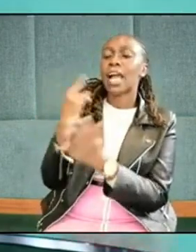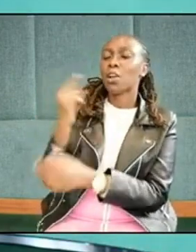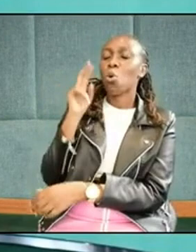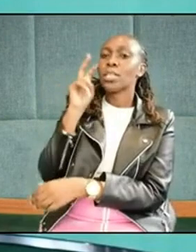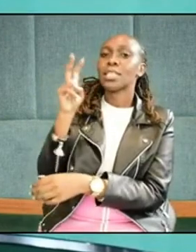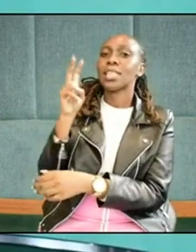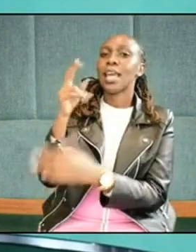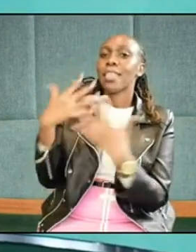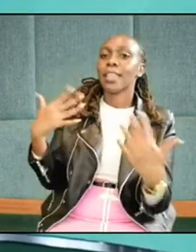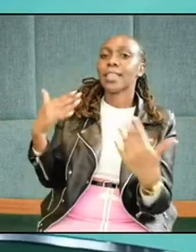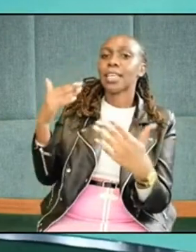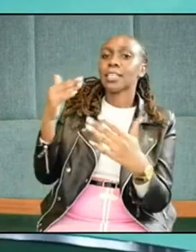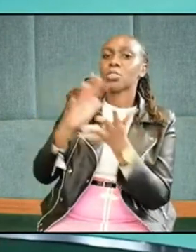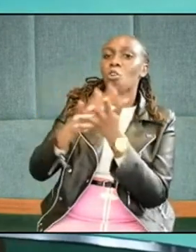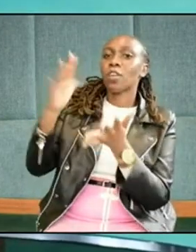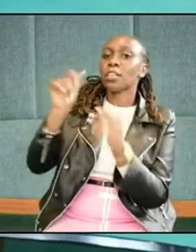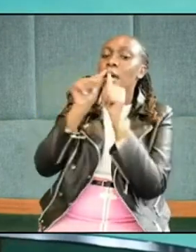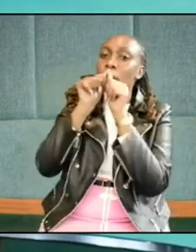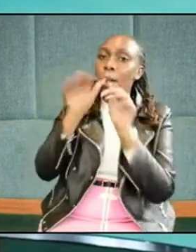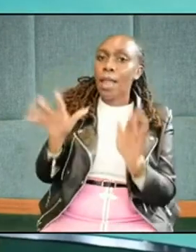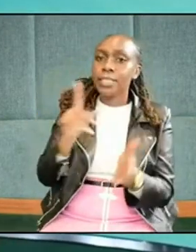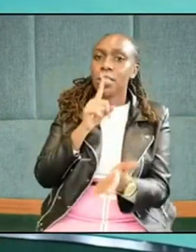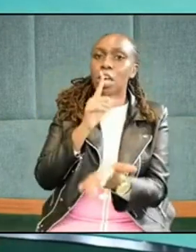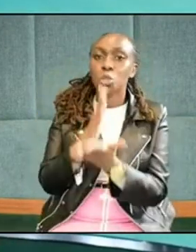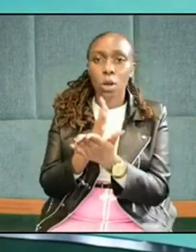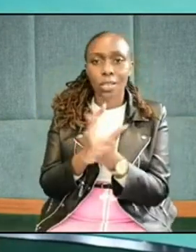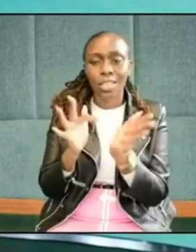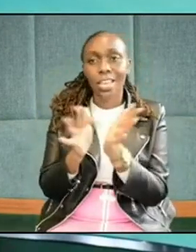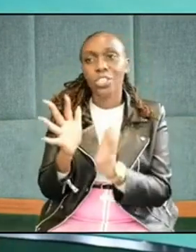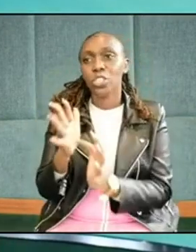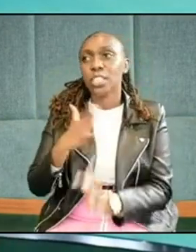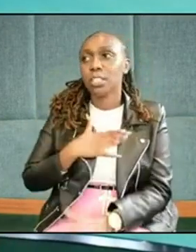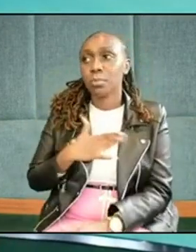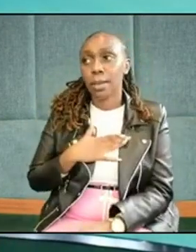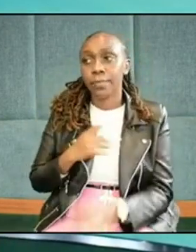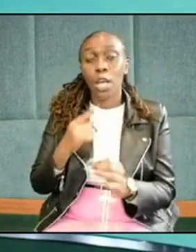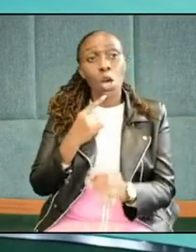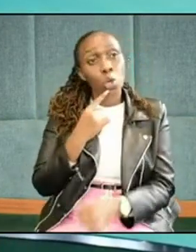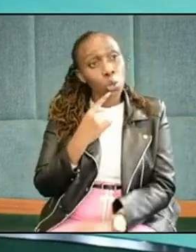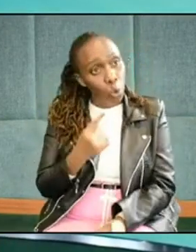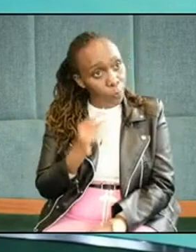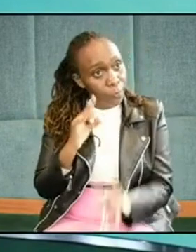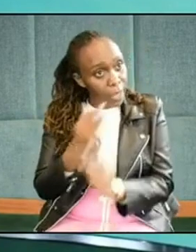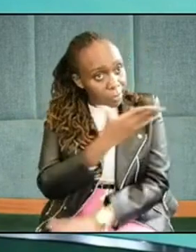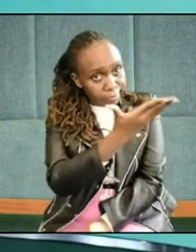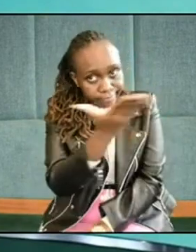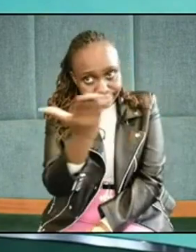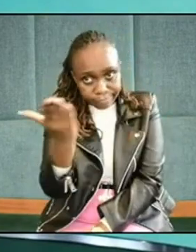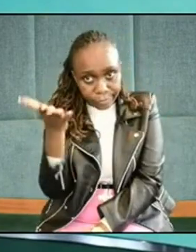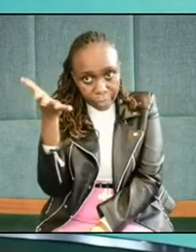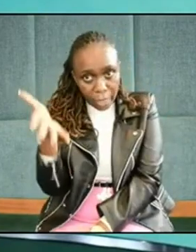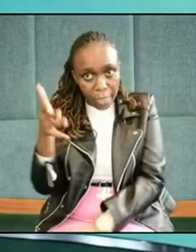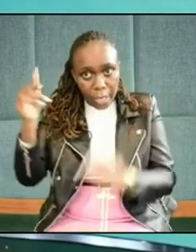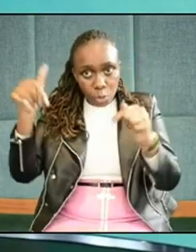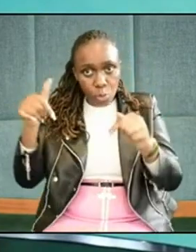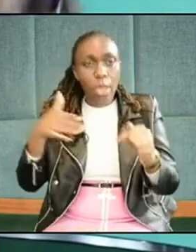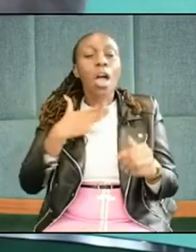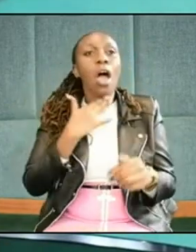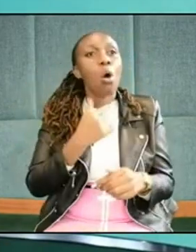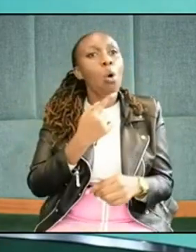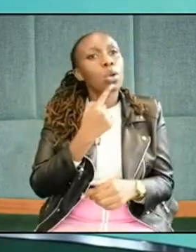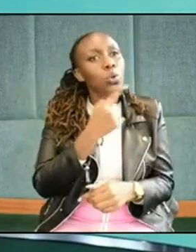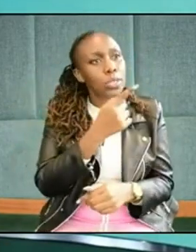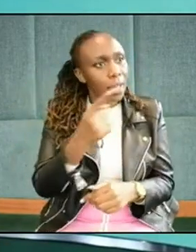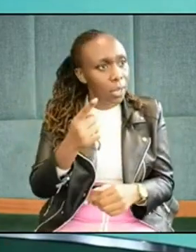things of glory. Blessed assurance, Jesus is mine. If you are here today, I want you to know there